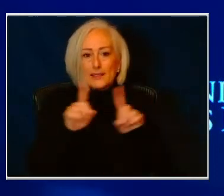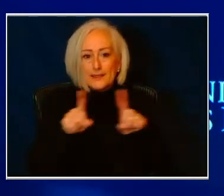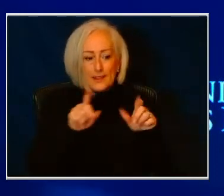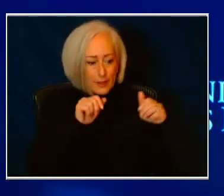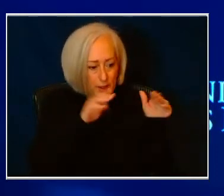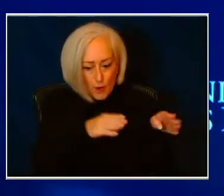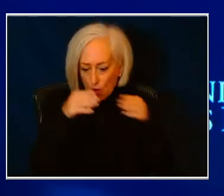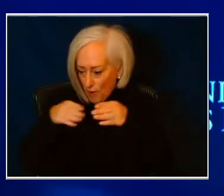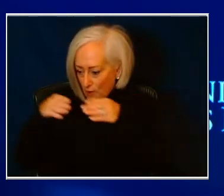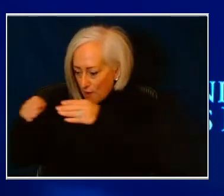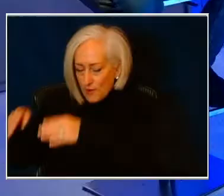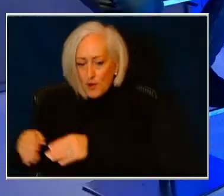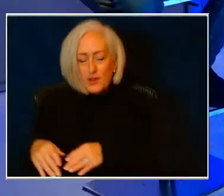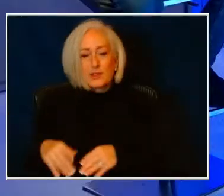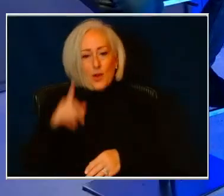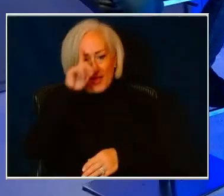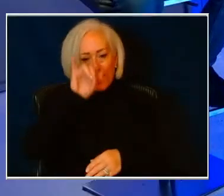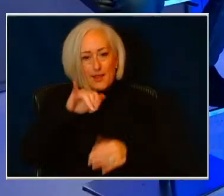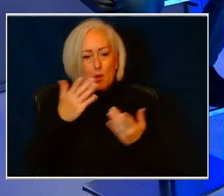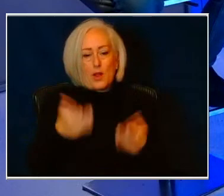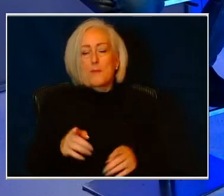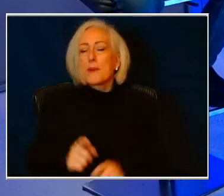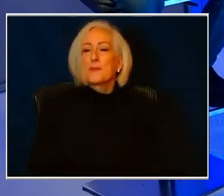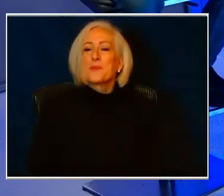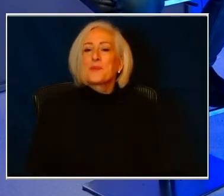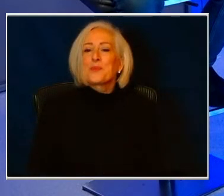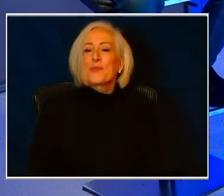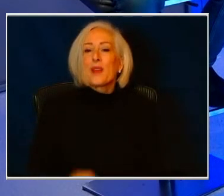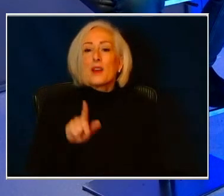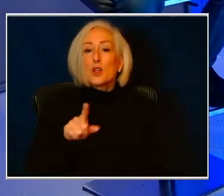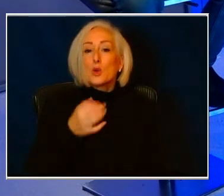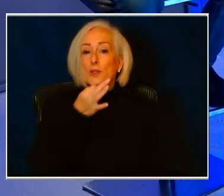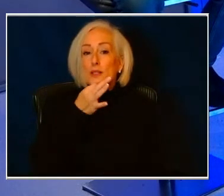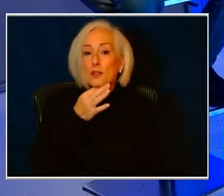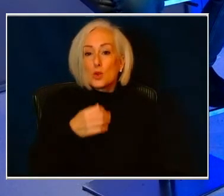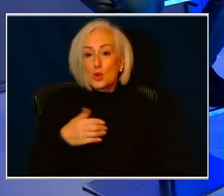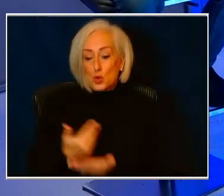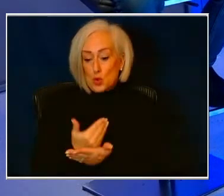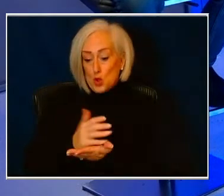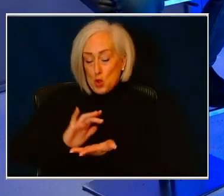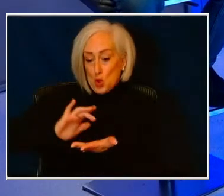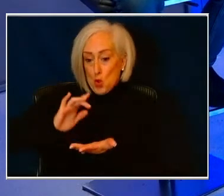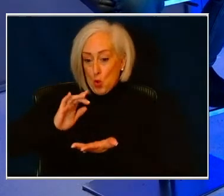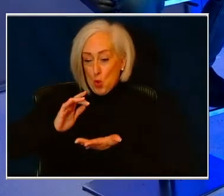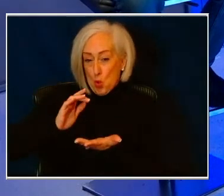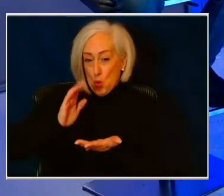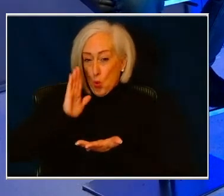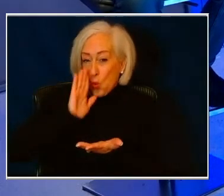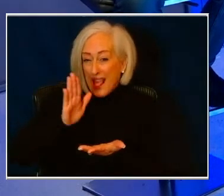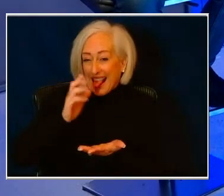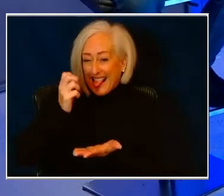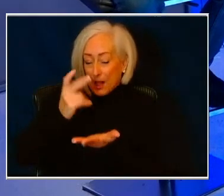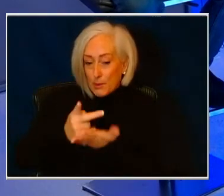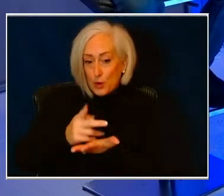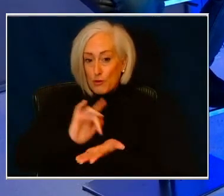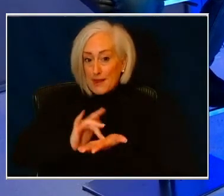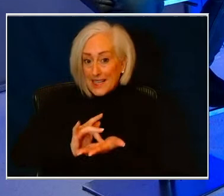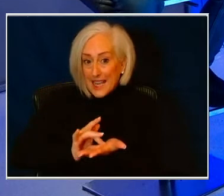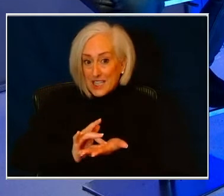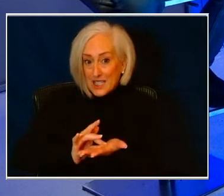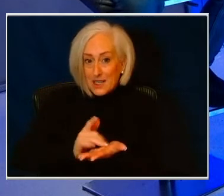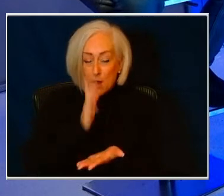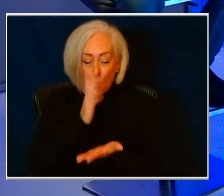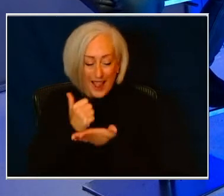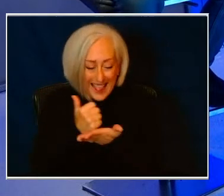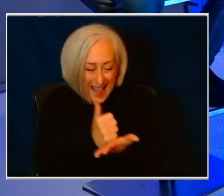that's what it's going to take. Well, and even when we just talk about this new or soon-to-be approved medication, it only treats a sliver of the patients,